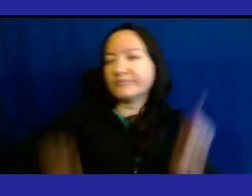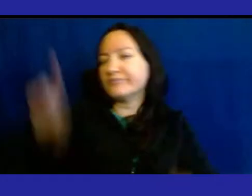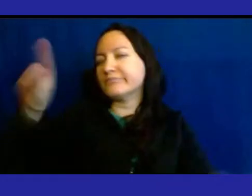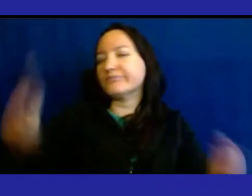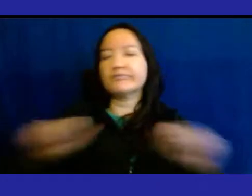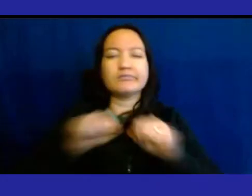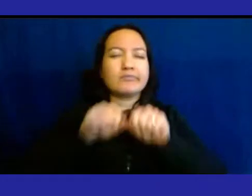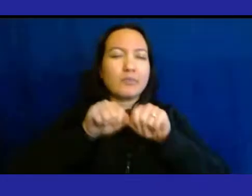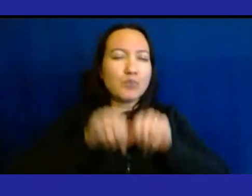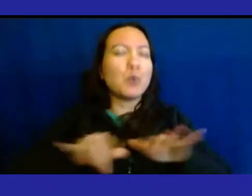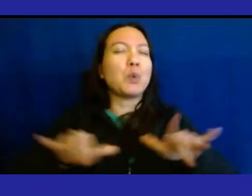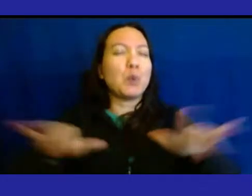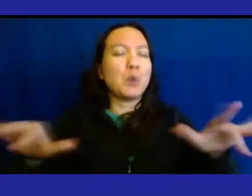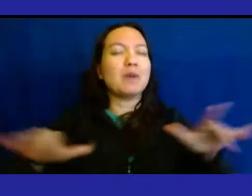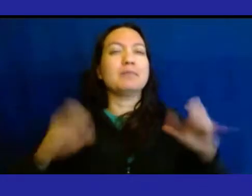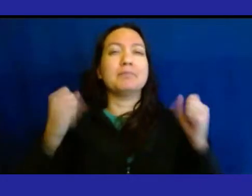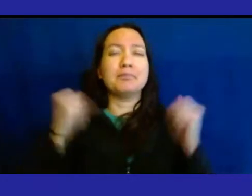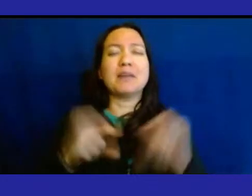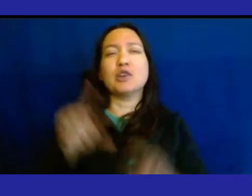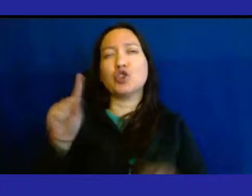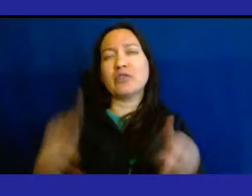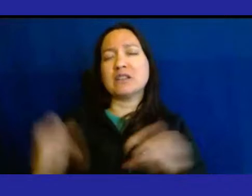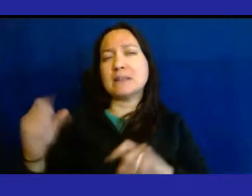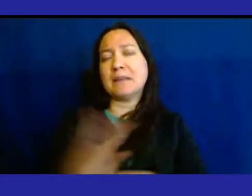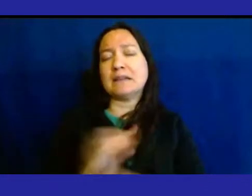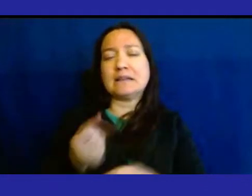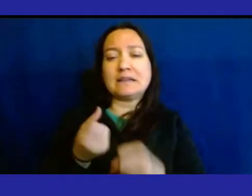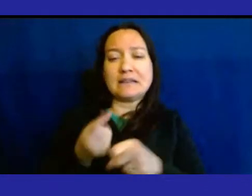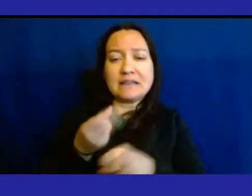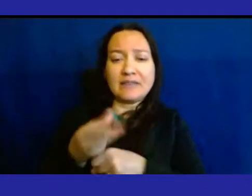vendors that we're doing business with significantly year over year.